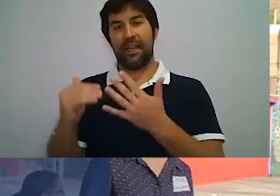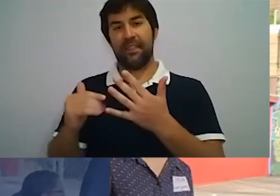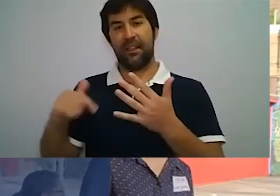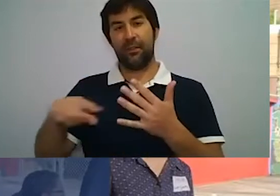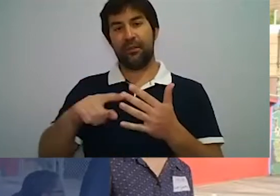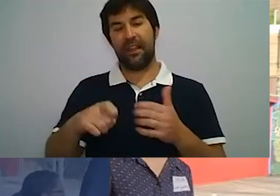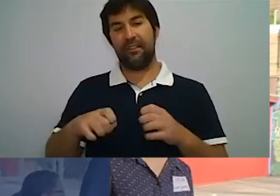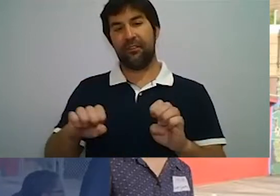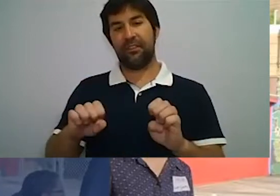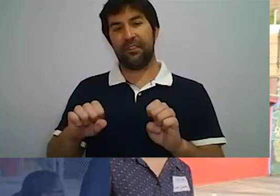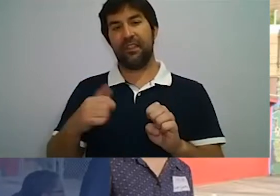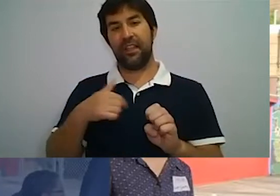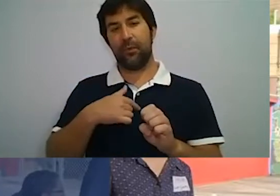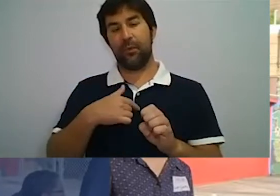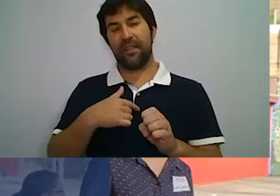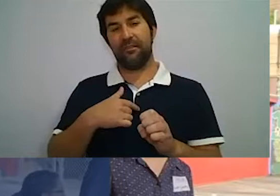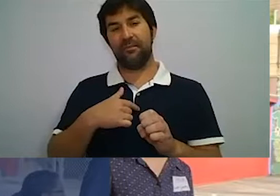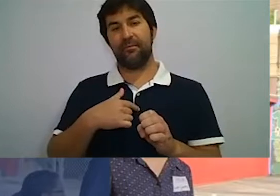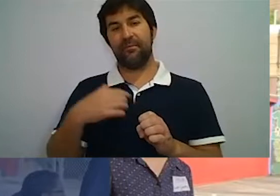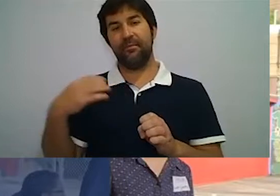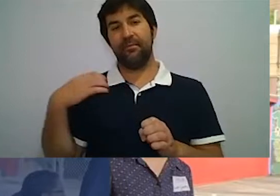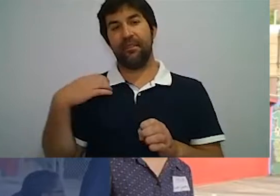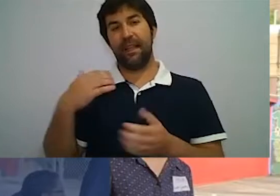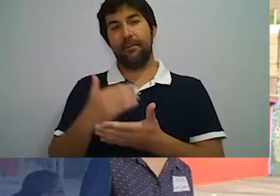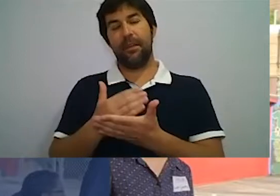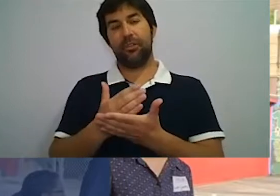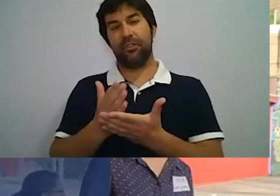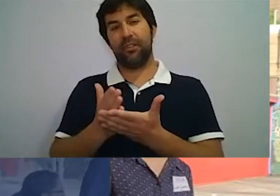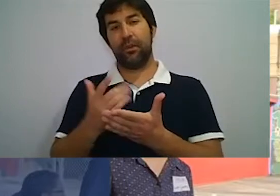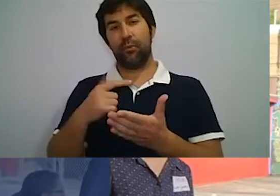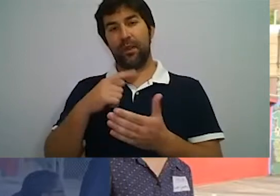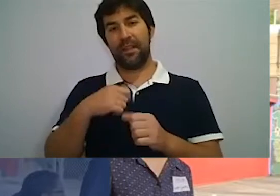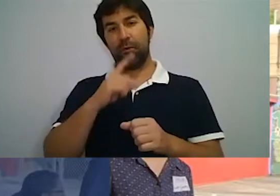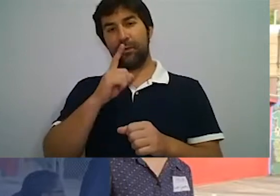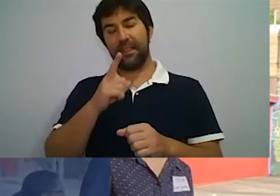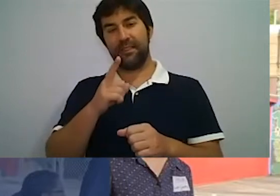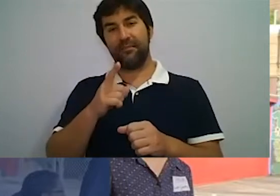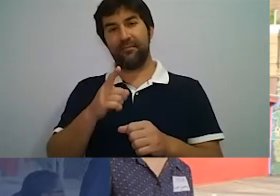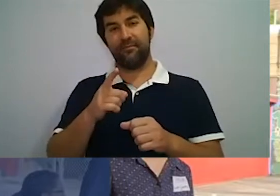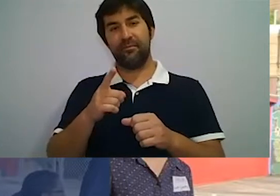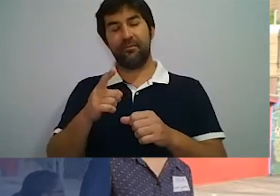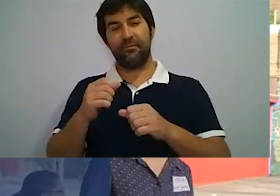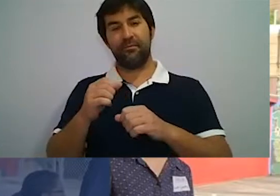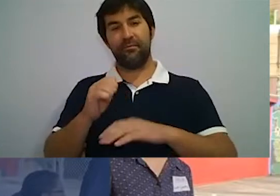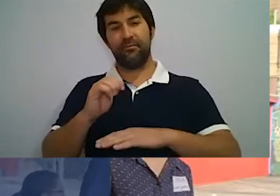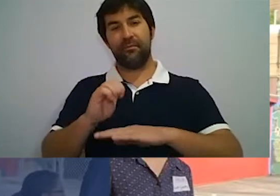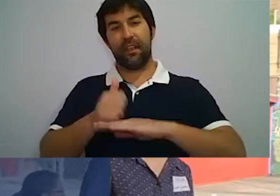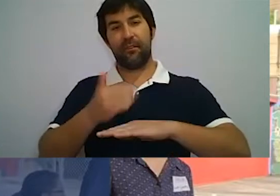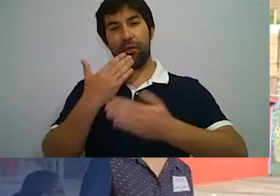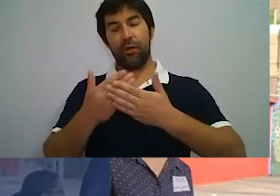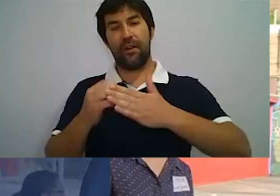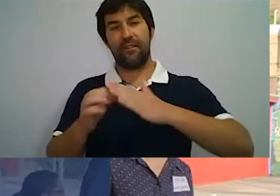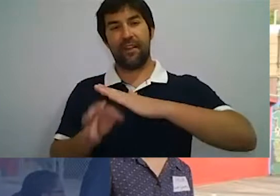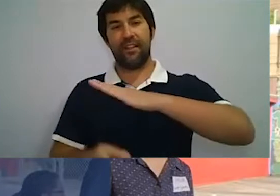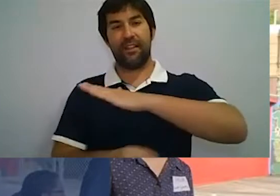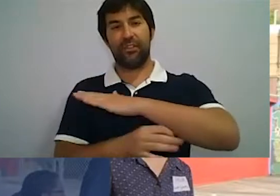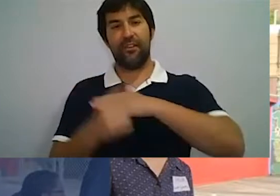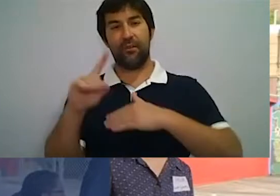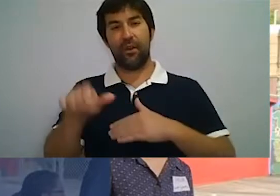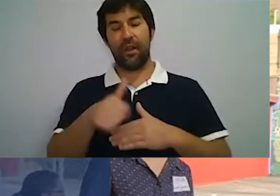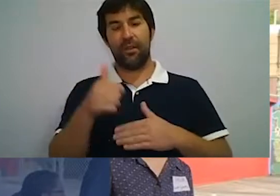For tonight's meeting, we're looking for a few really important outcomes. One is survey results. At the end of the meeting, we're going to ask you to complete a